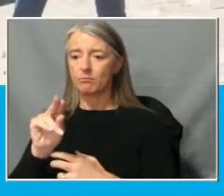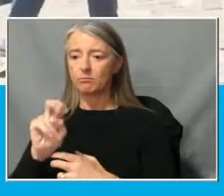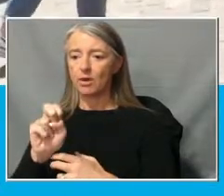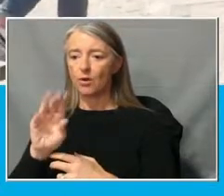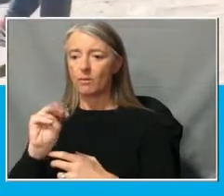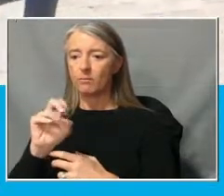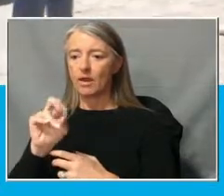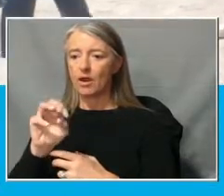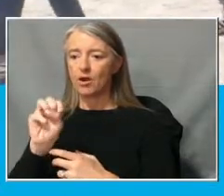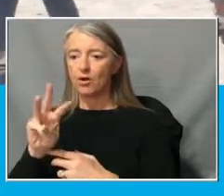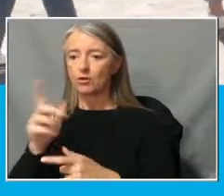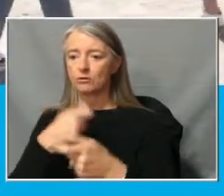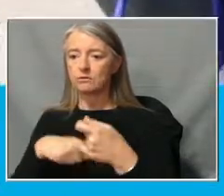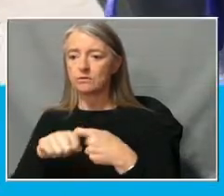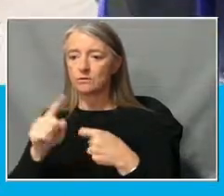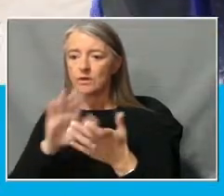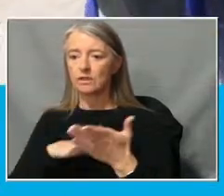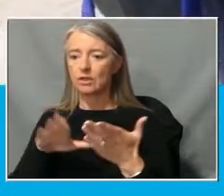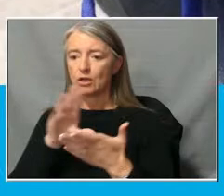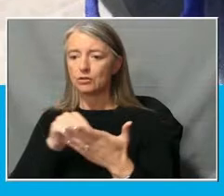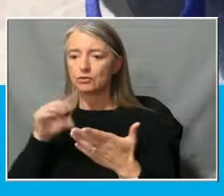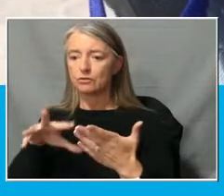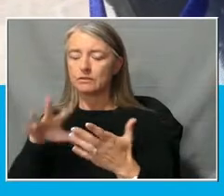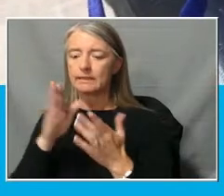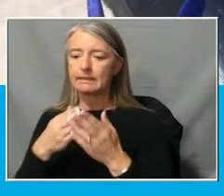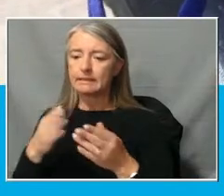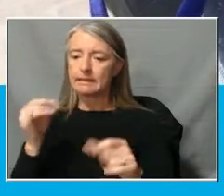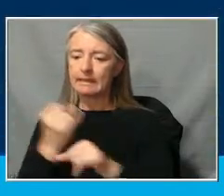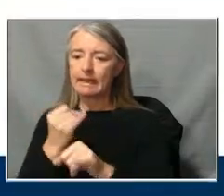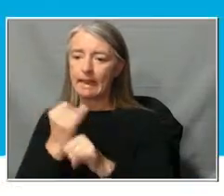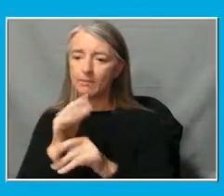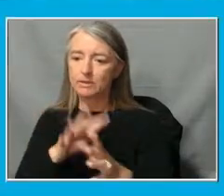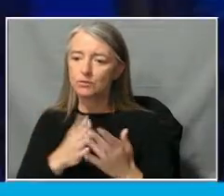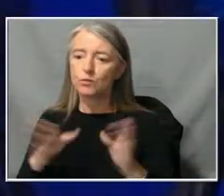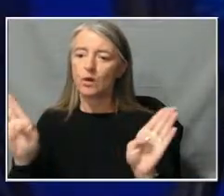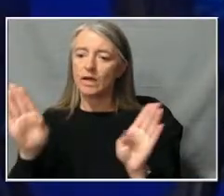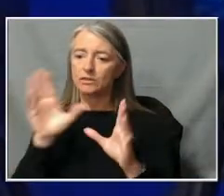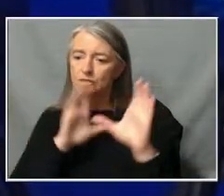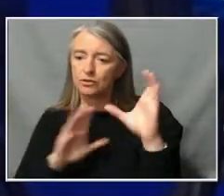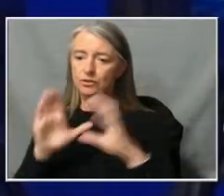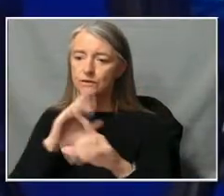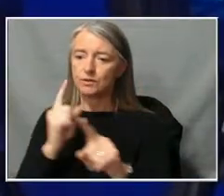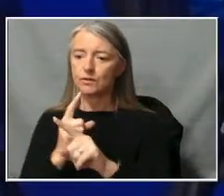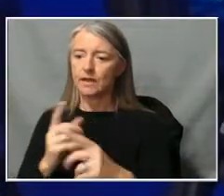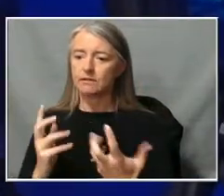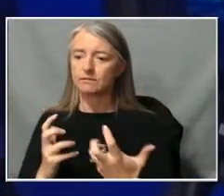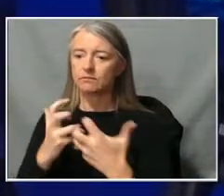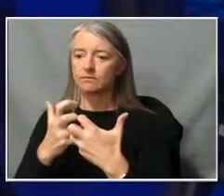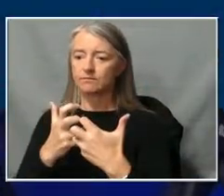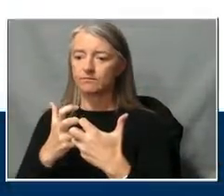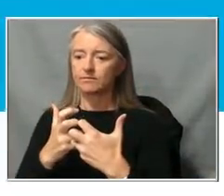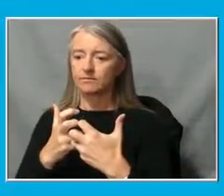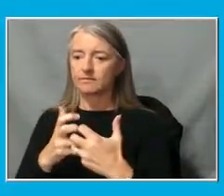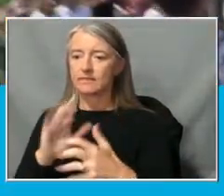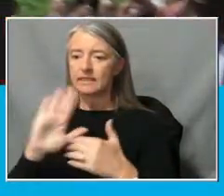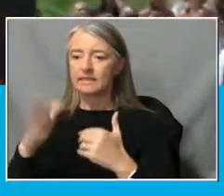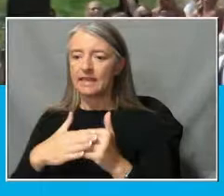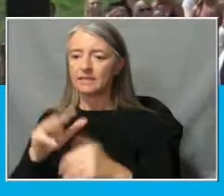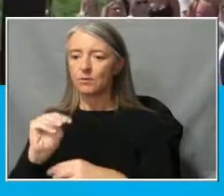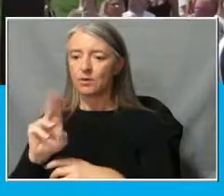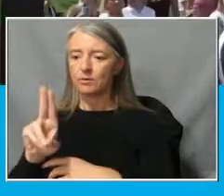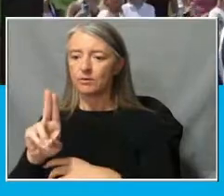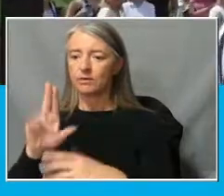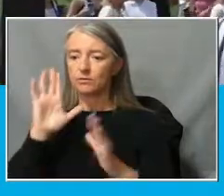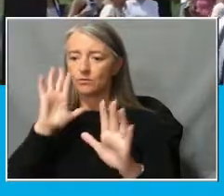transplant, one college student launched a campus-wide search for the right donor. I'm Jessica Lovell on the next Morning Medical Update. The